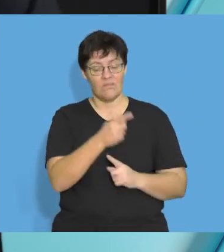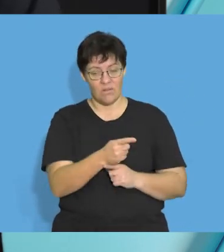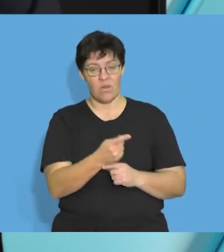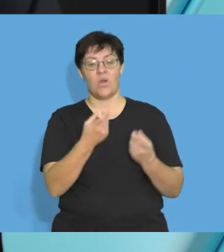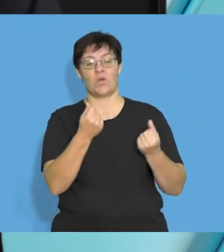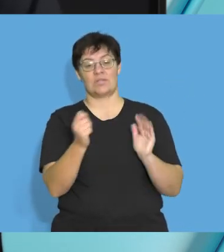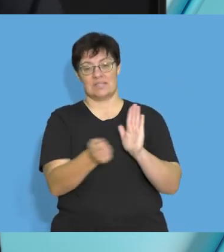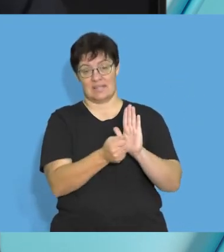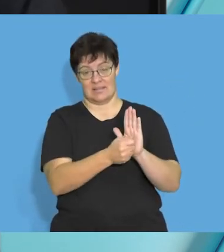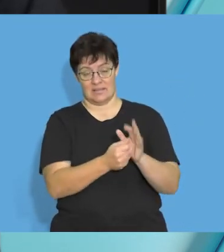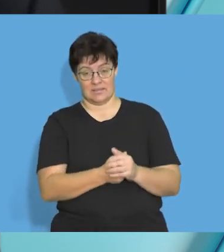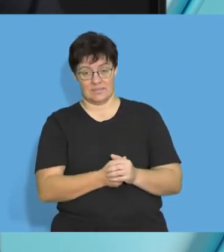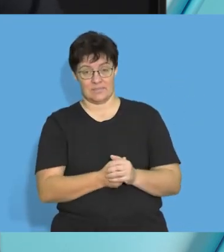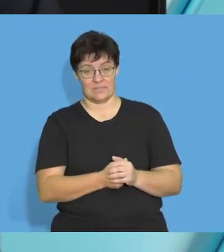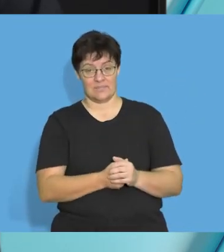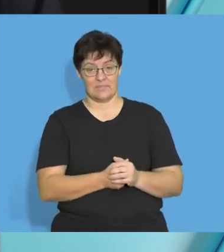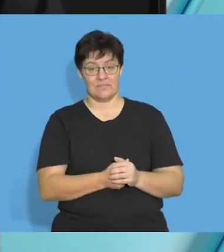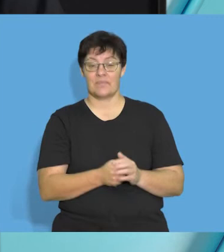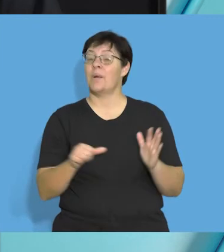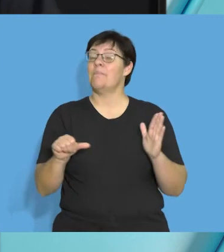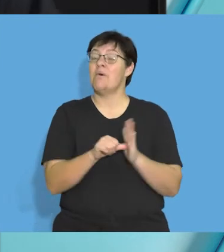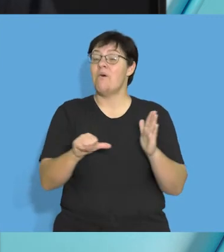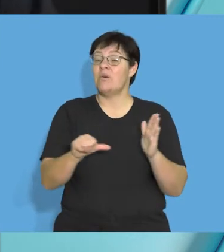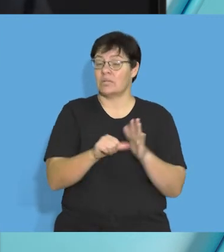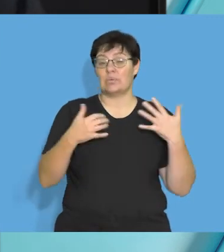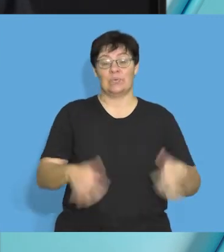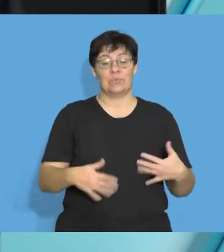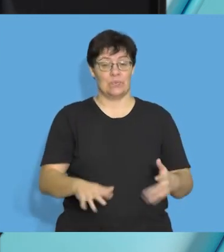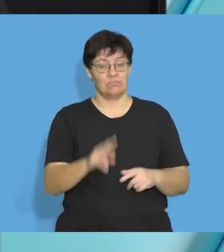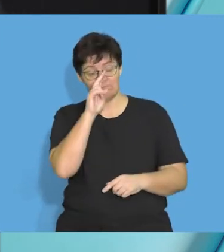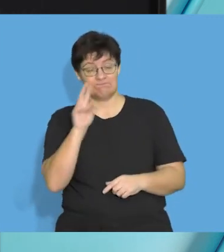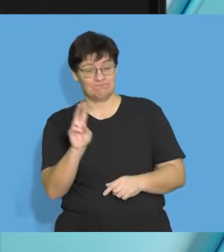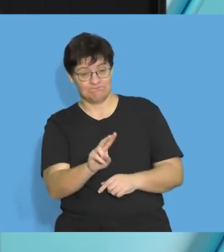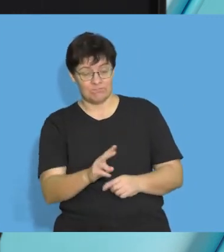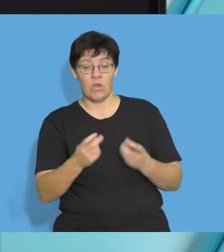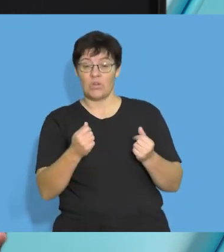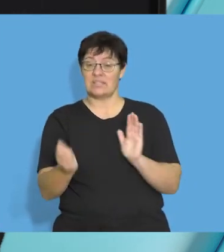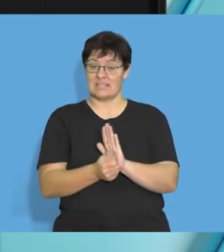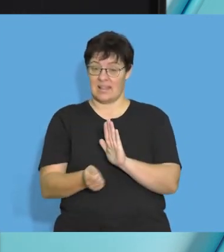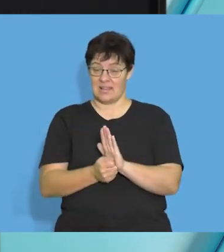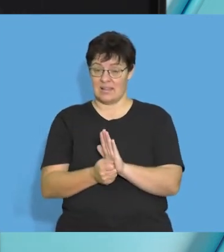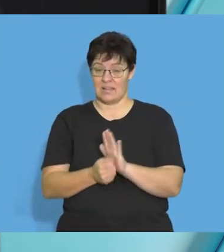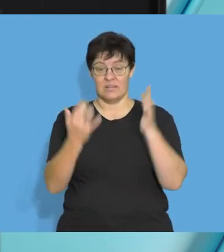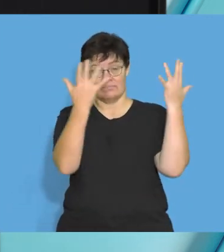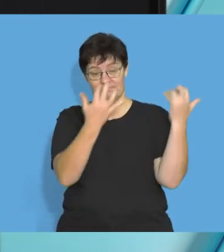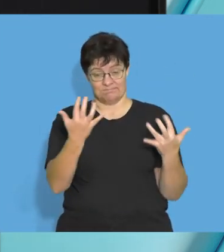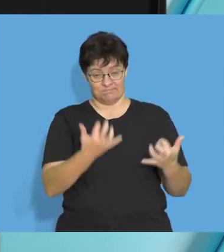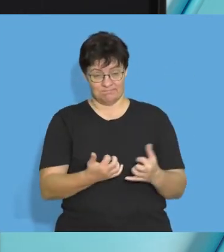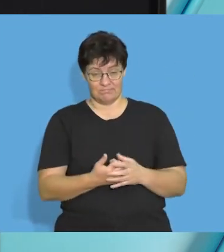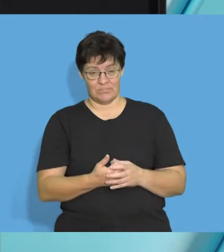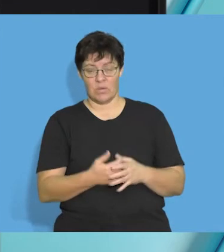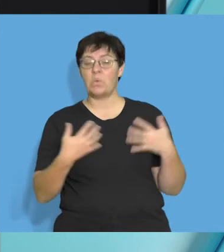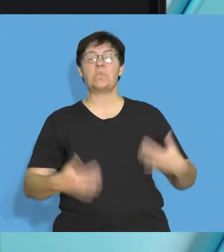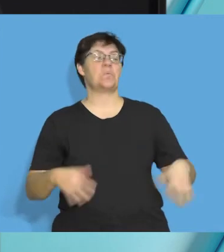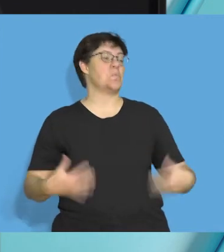sales, right? Very important. You'll notice that the cost of sales calculation is of paramount